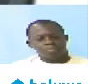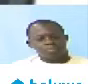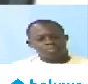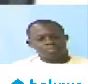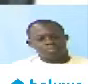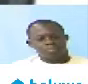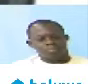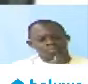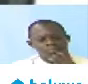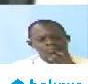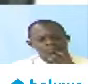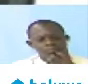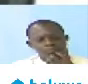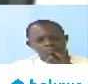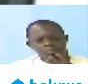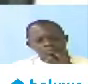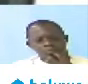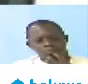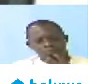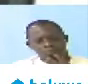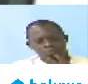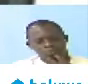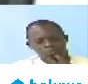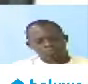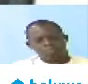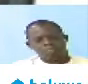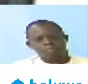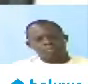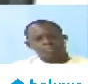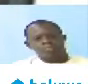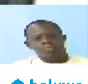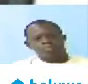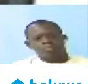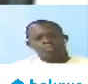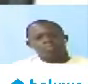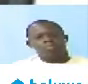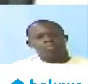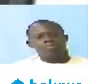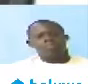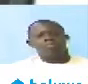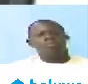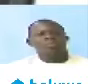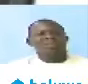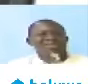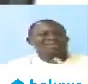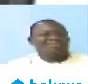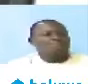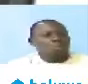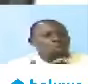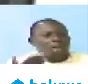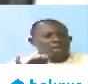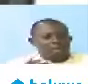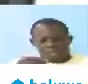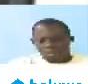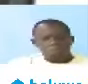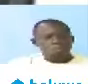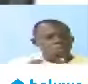So he left a border and I left a porkela, Oman Sacha will bond it. The main reason for that